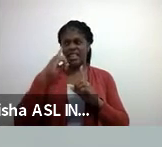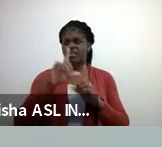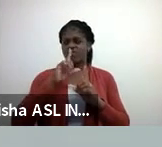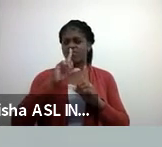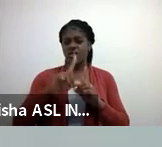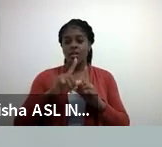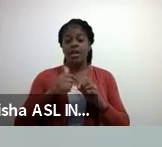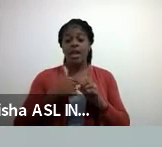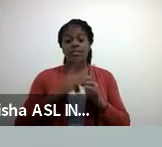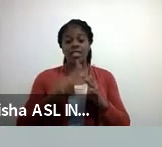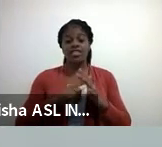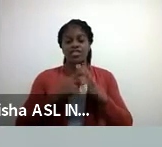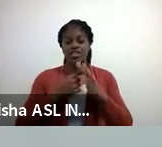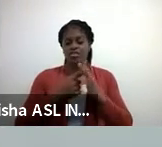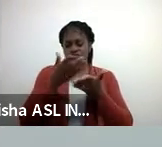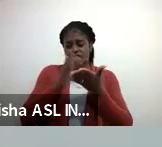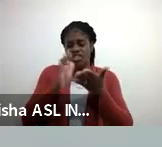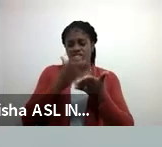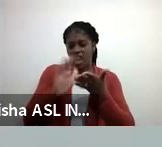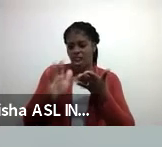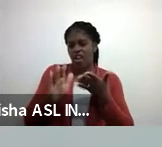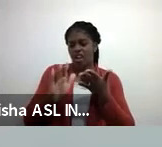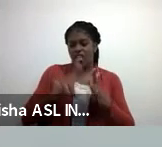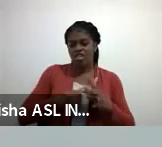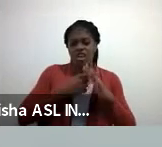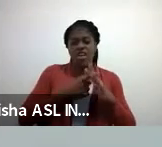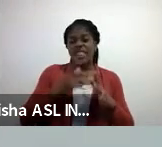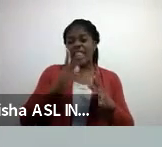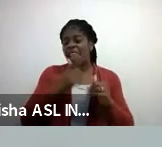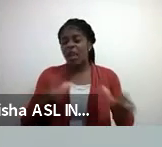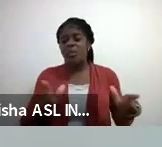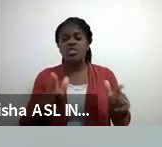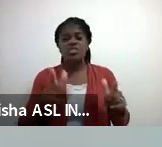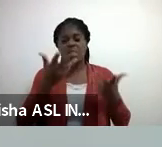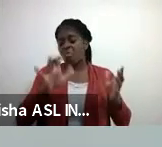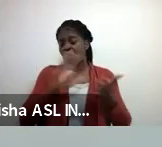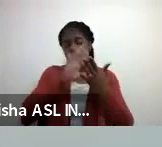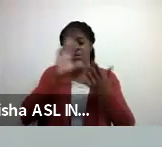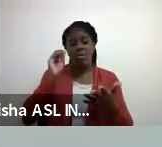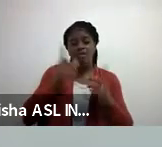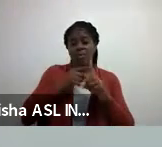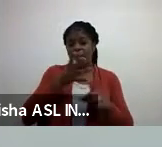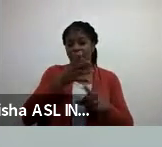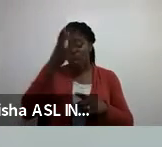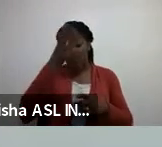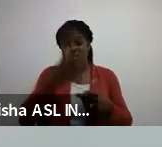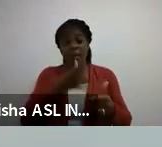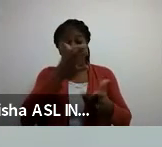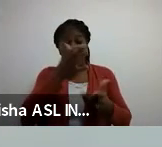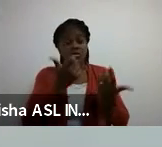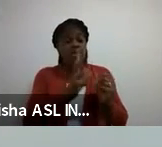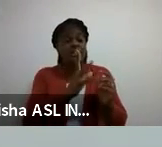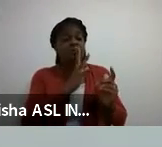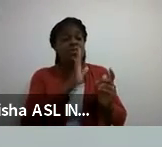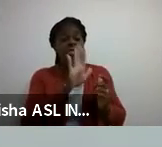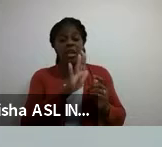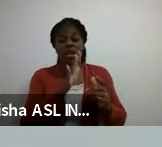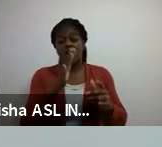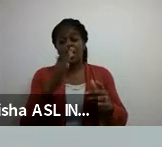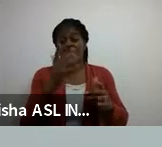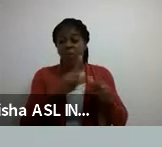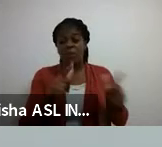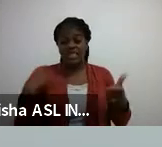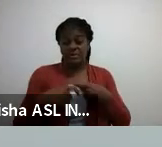reject the culture of origin. They reject the language of their parents, they reject the culture of their parents. The parents try to speak to them in Spanish, and